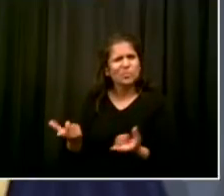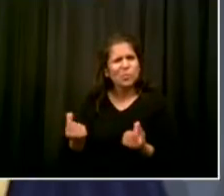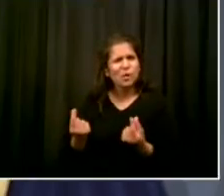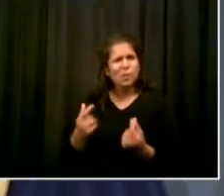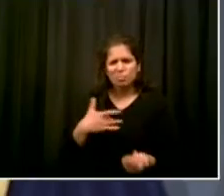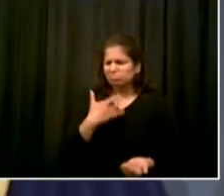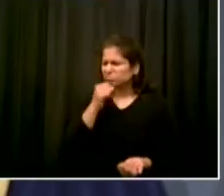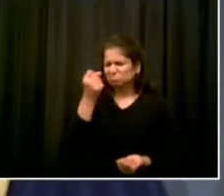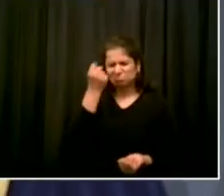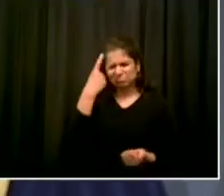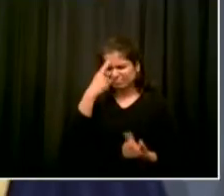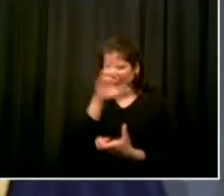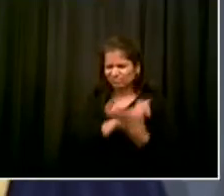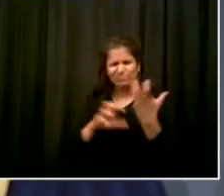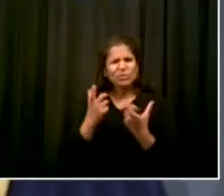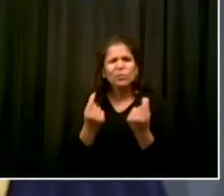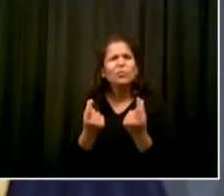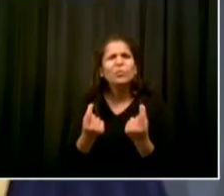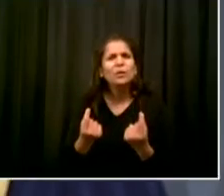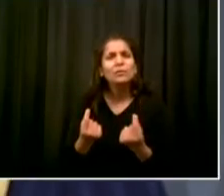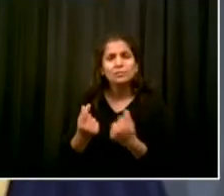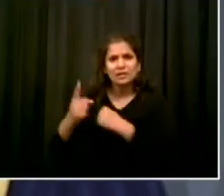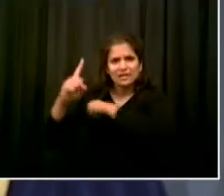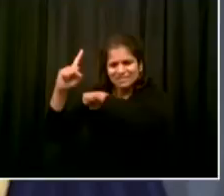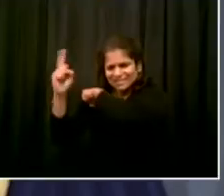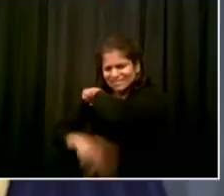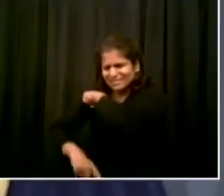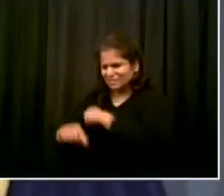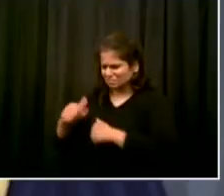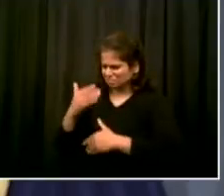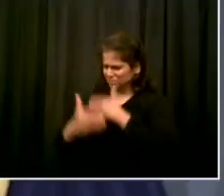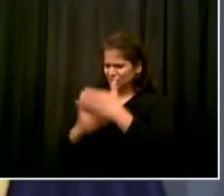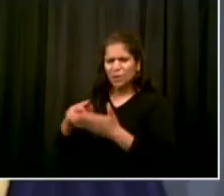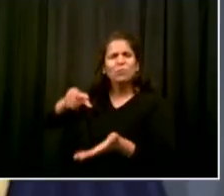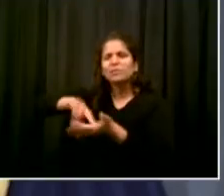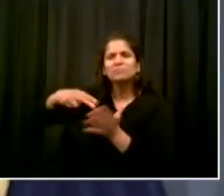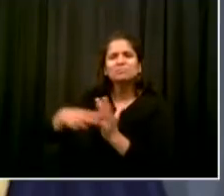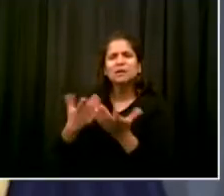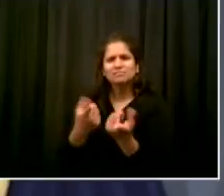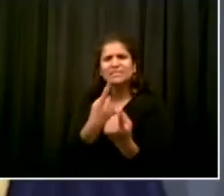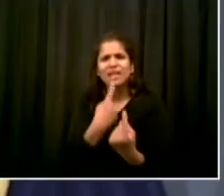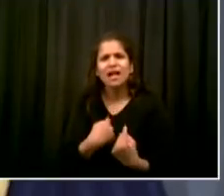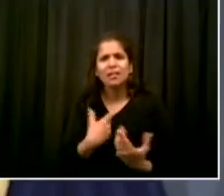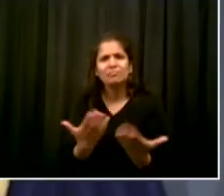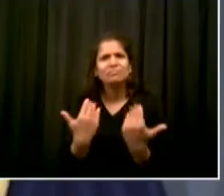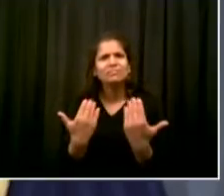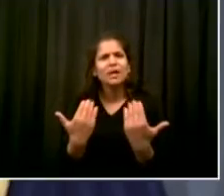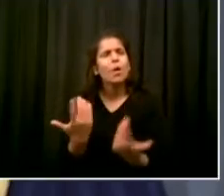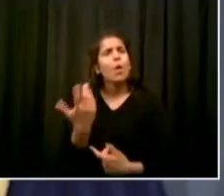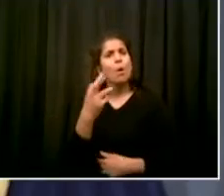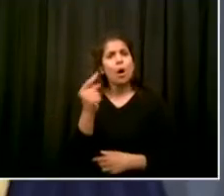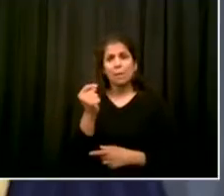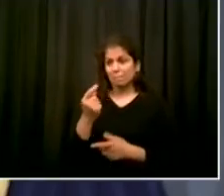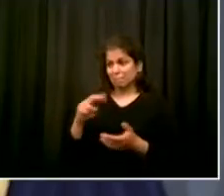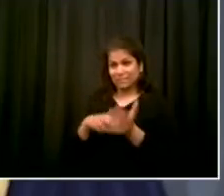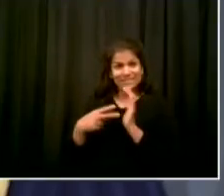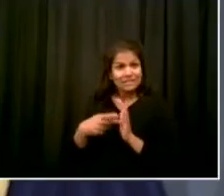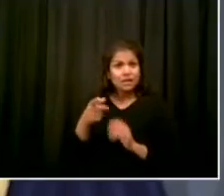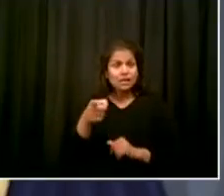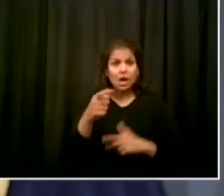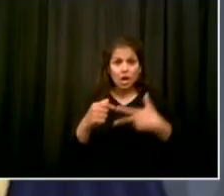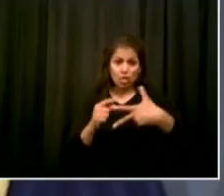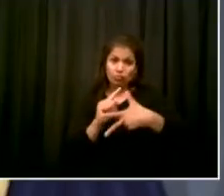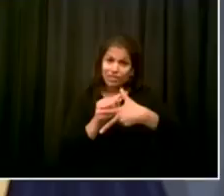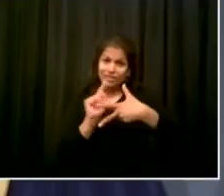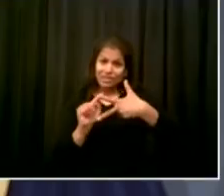process faster, or is it just that the high-profile cases are moving to the top of the queue? Unless